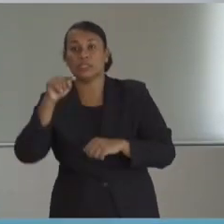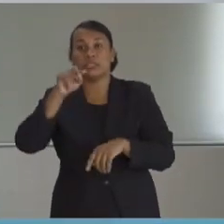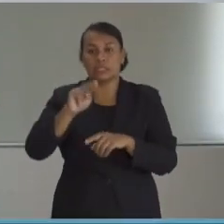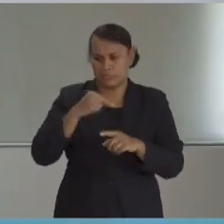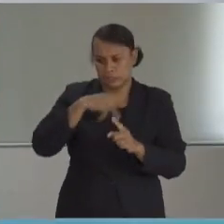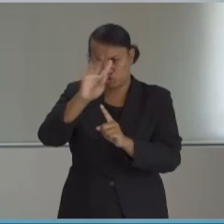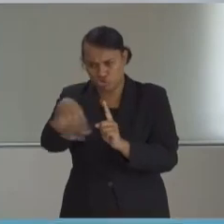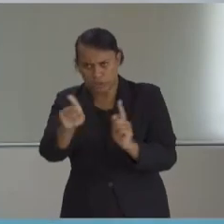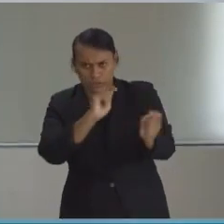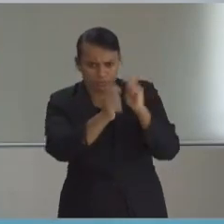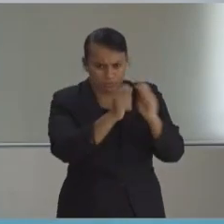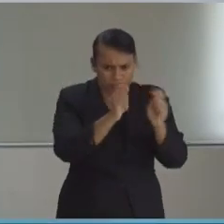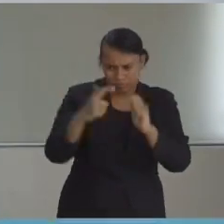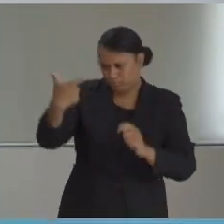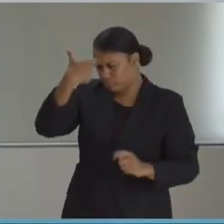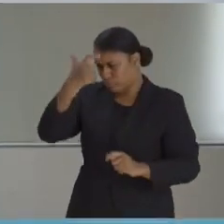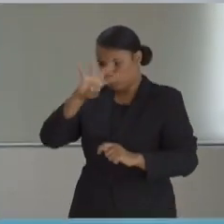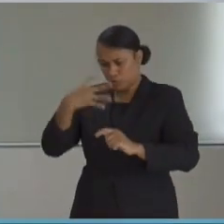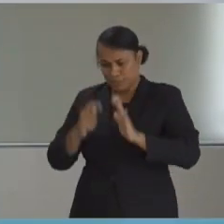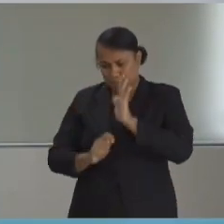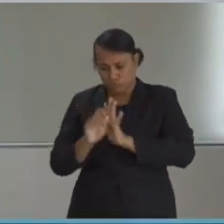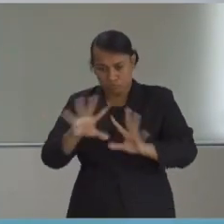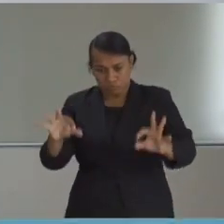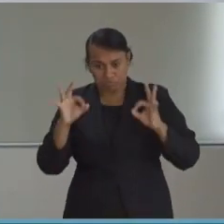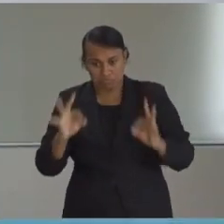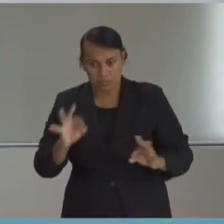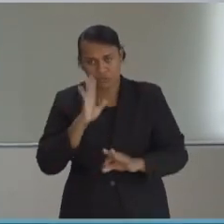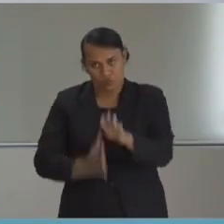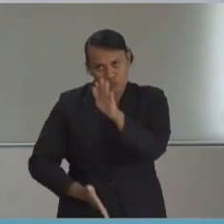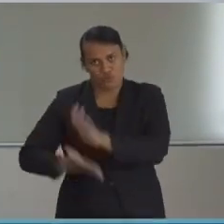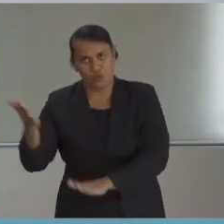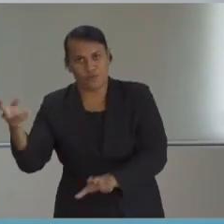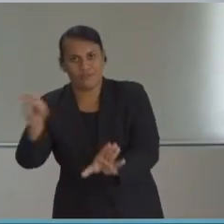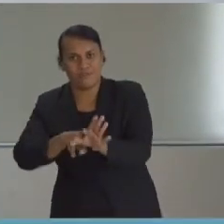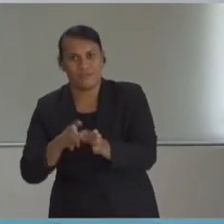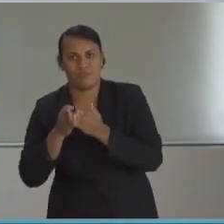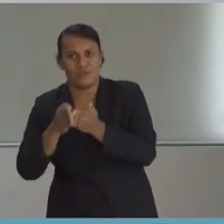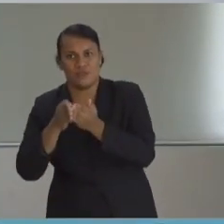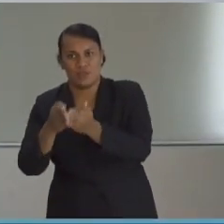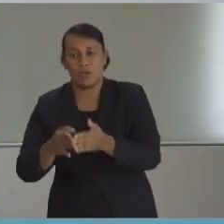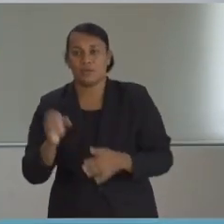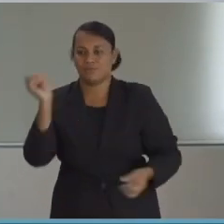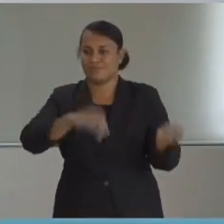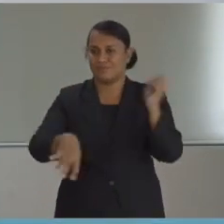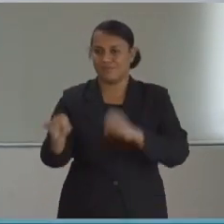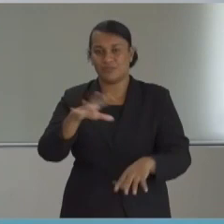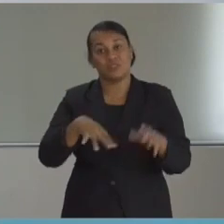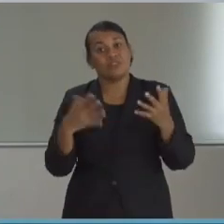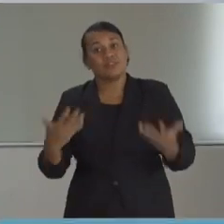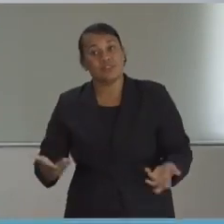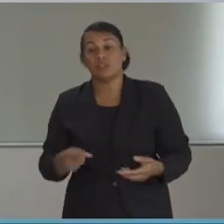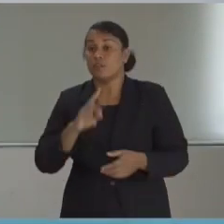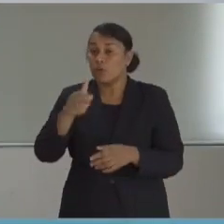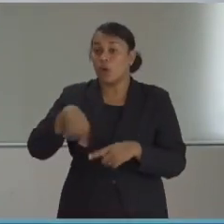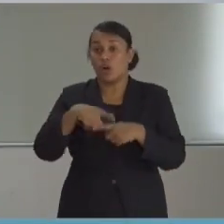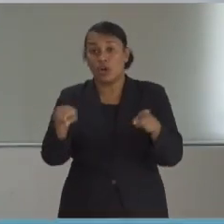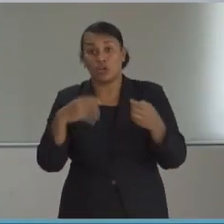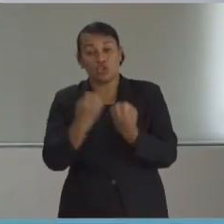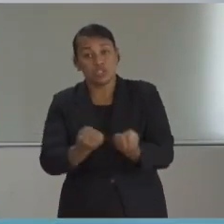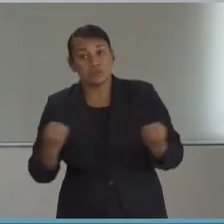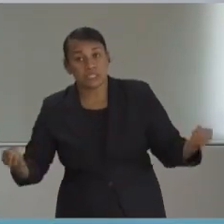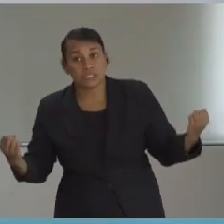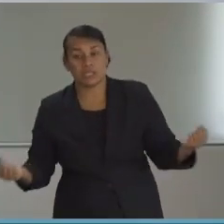speak, concurrently, the loading is beginning to take place as well. In terms of the cargo, we have about 21